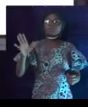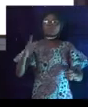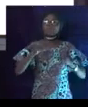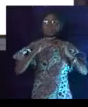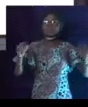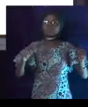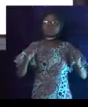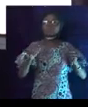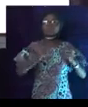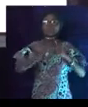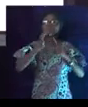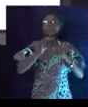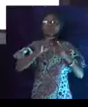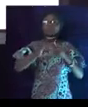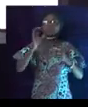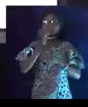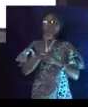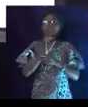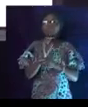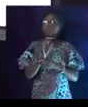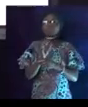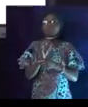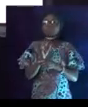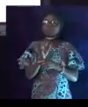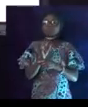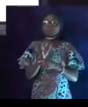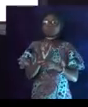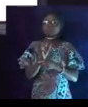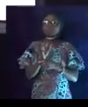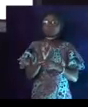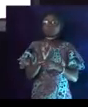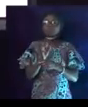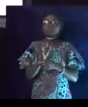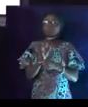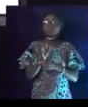example using the same formula.